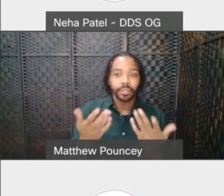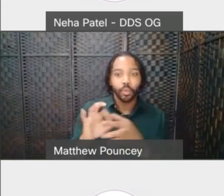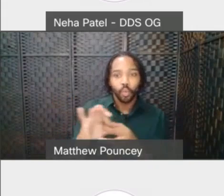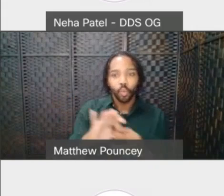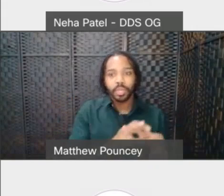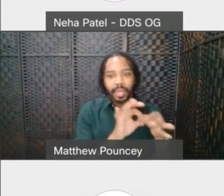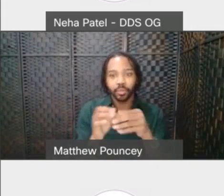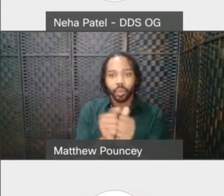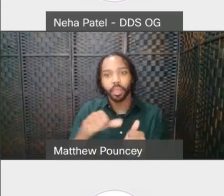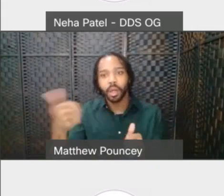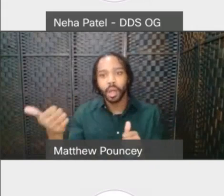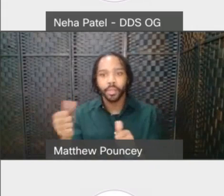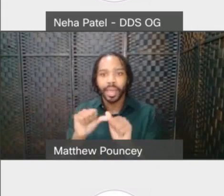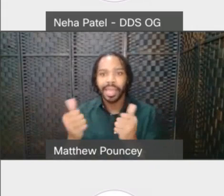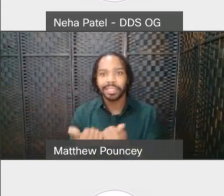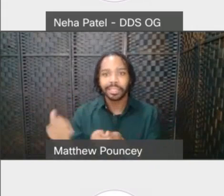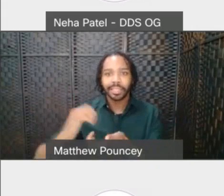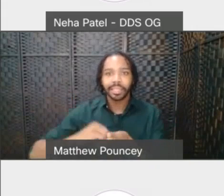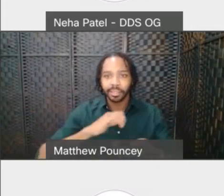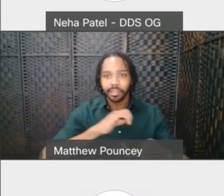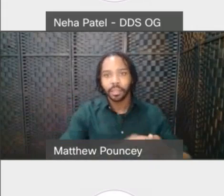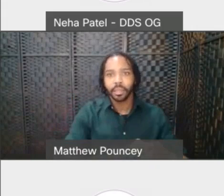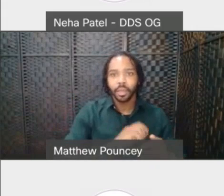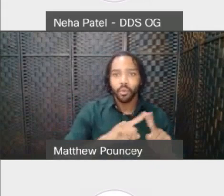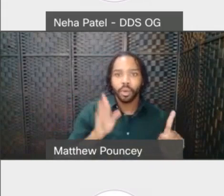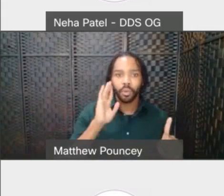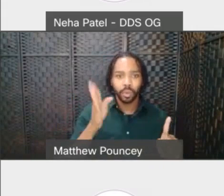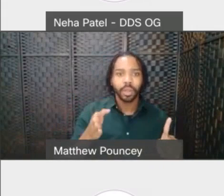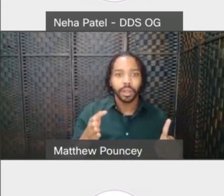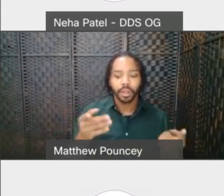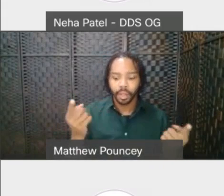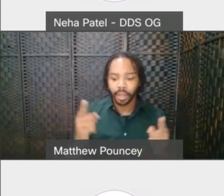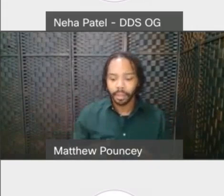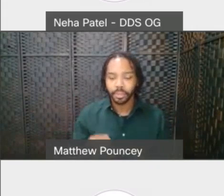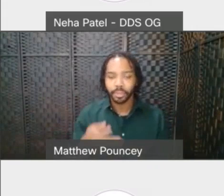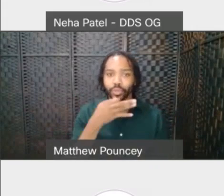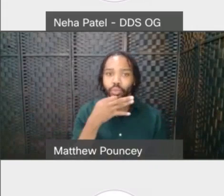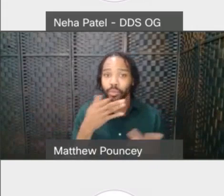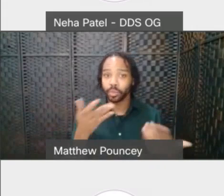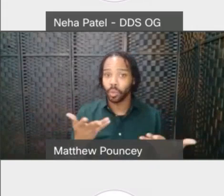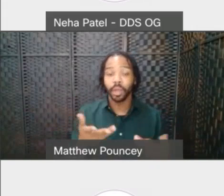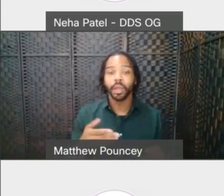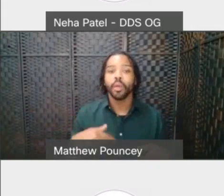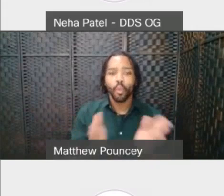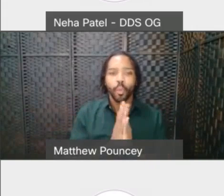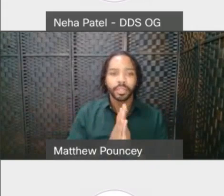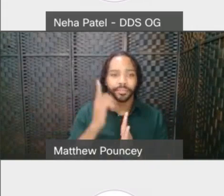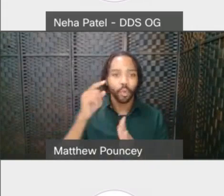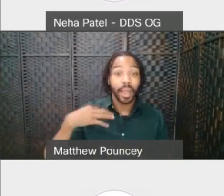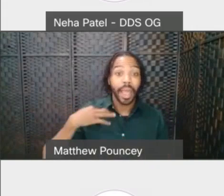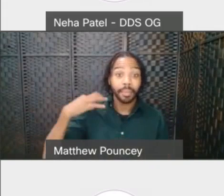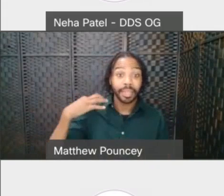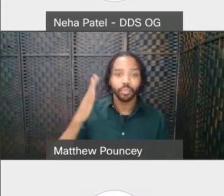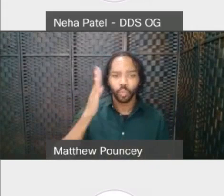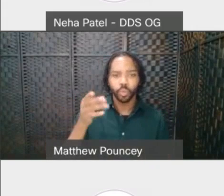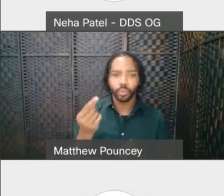agencies. And what will be happening very soon is that a request for application will be